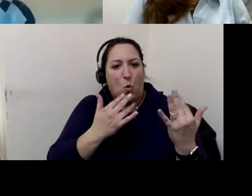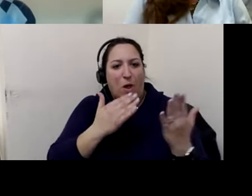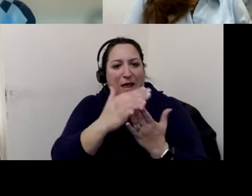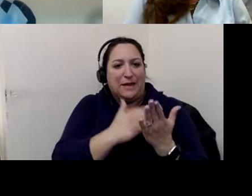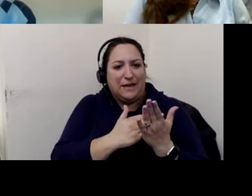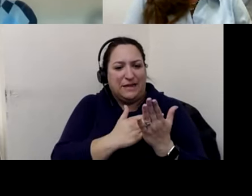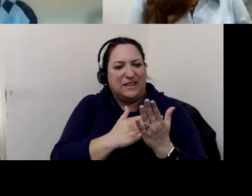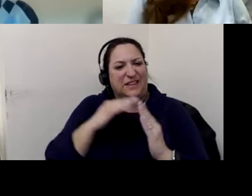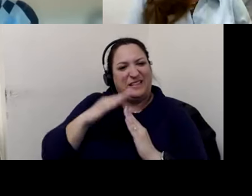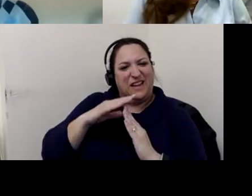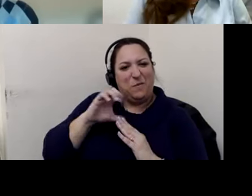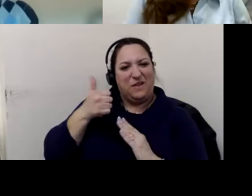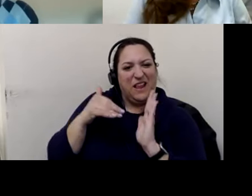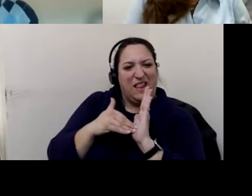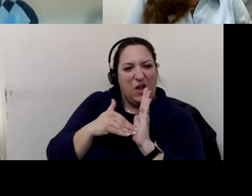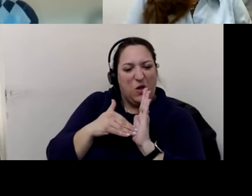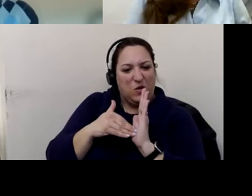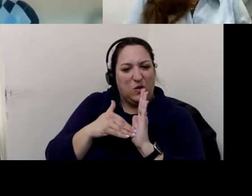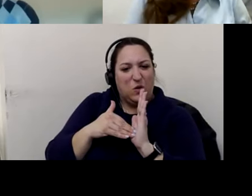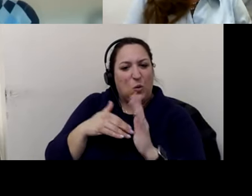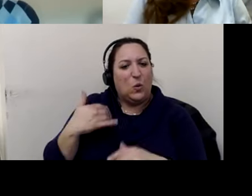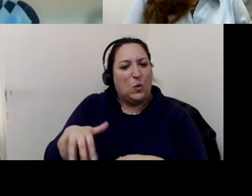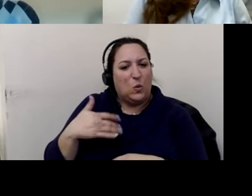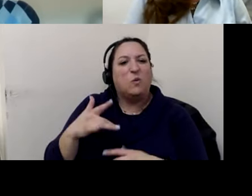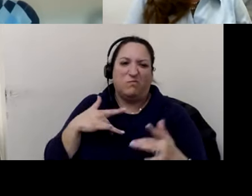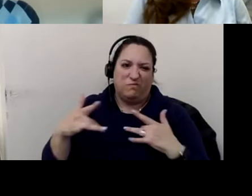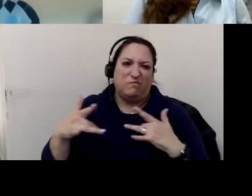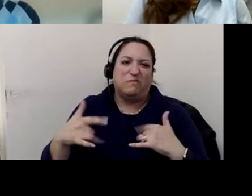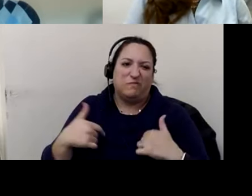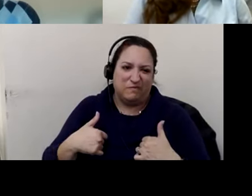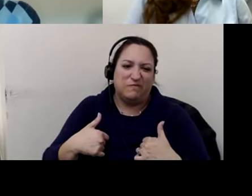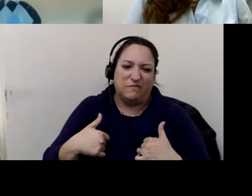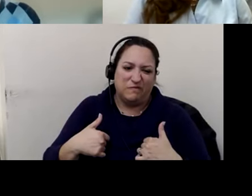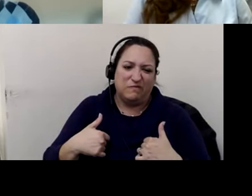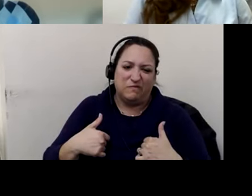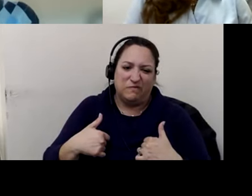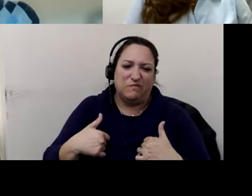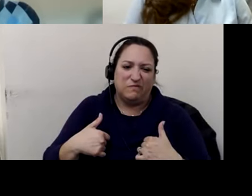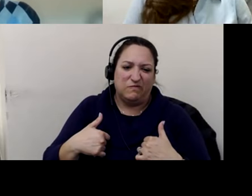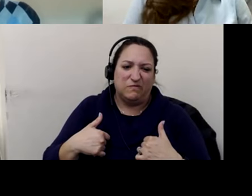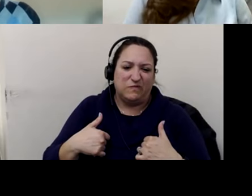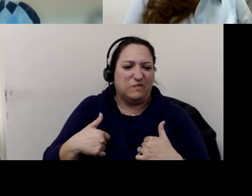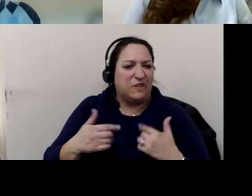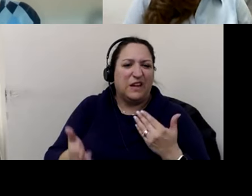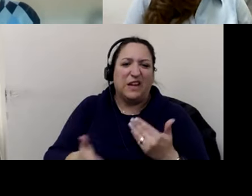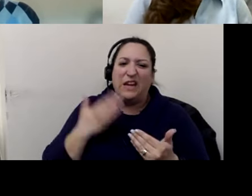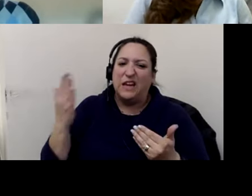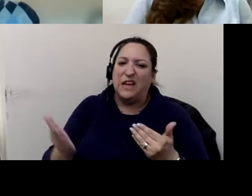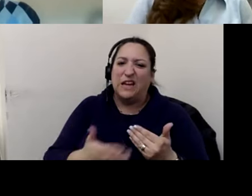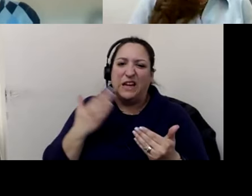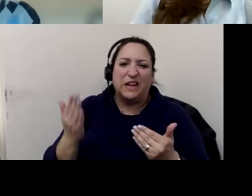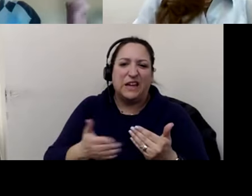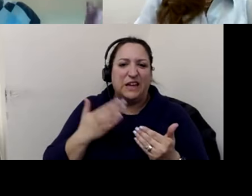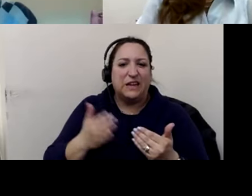topped 10,000, that concerns me, that how easy it would be